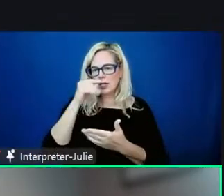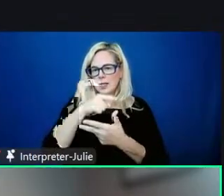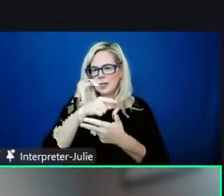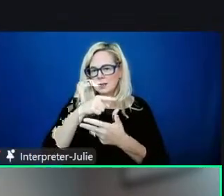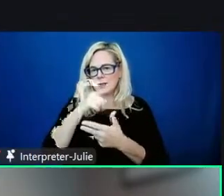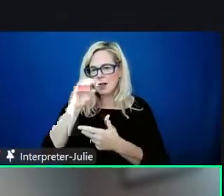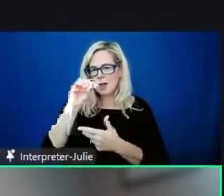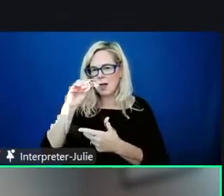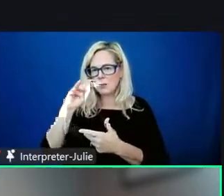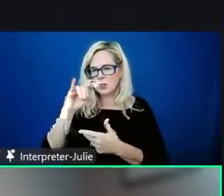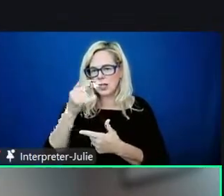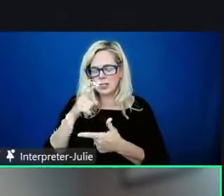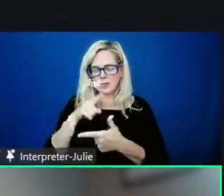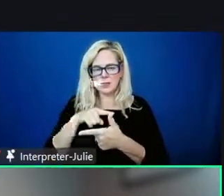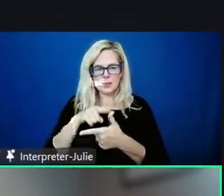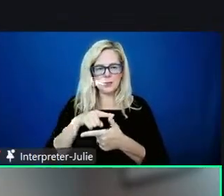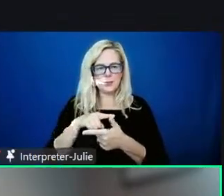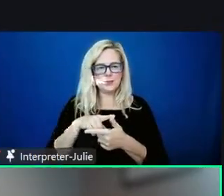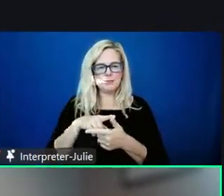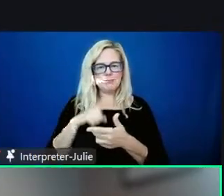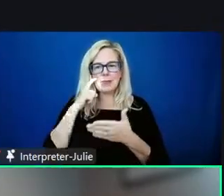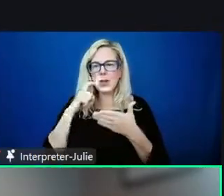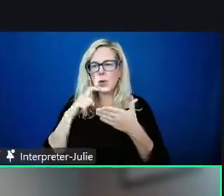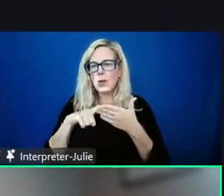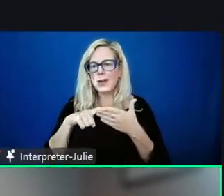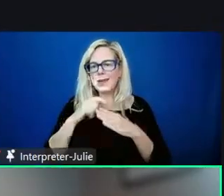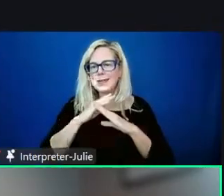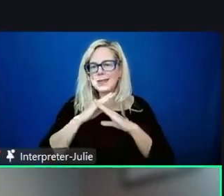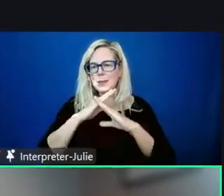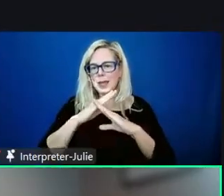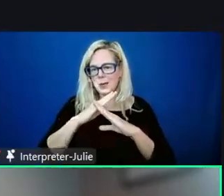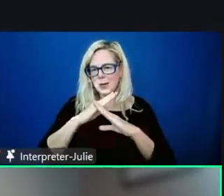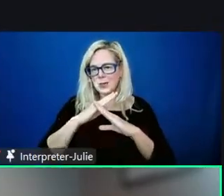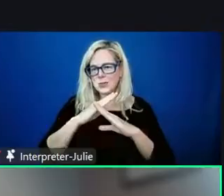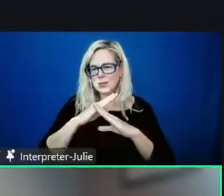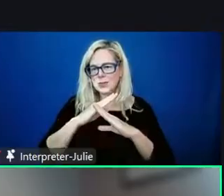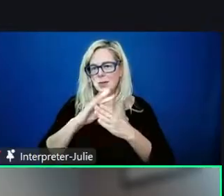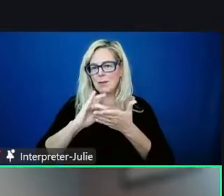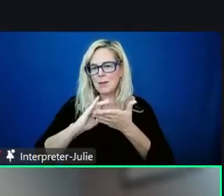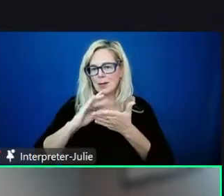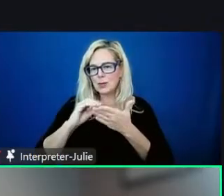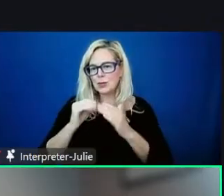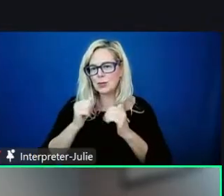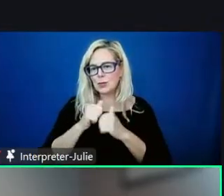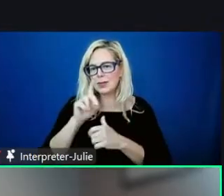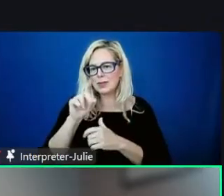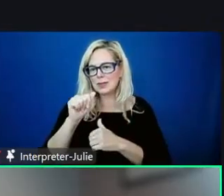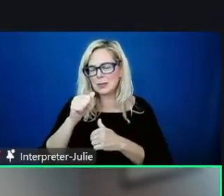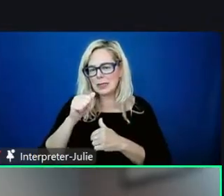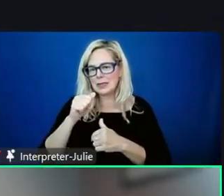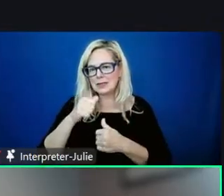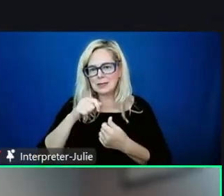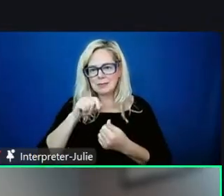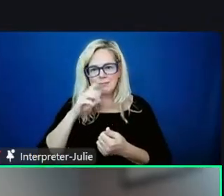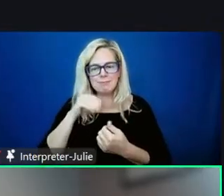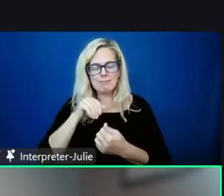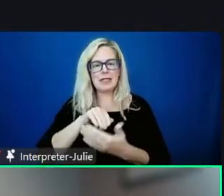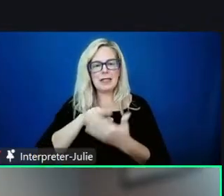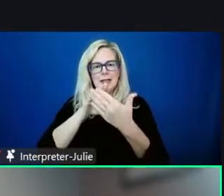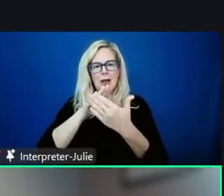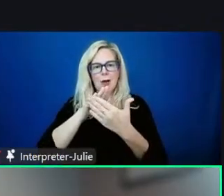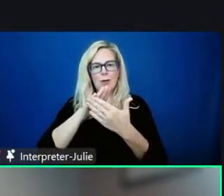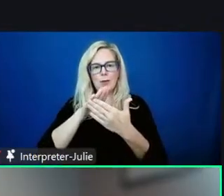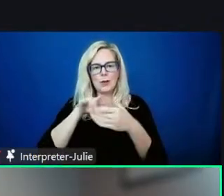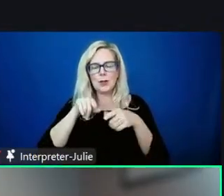talk about the barriers, so recognizing the barriers that medical students with disabilities encounter on clinical rotations, especially those that are less